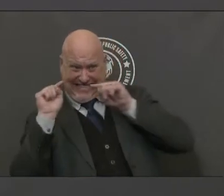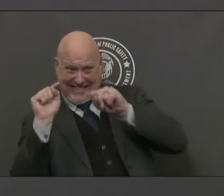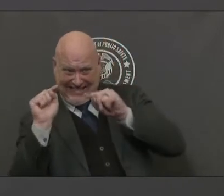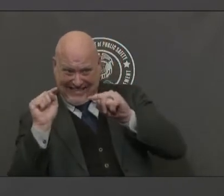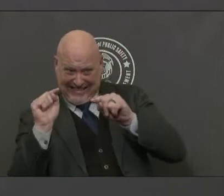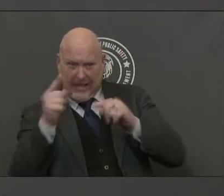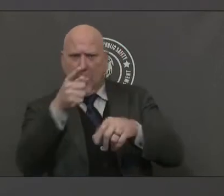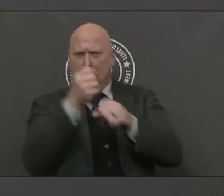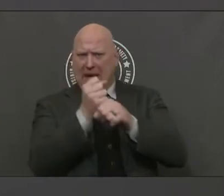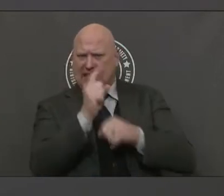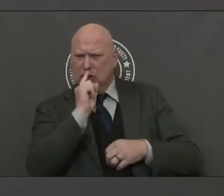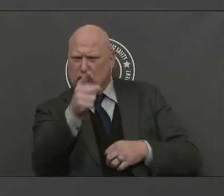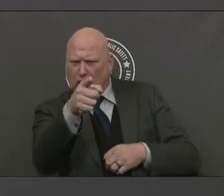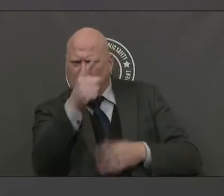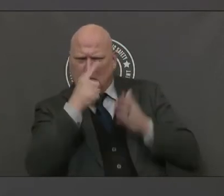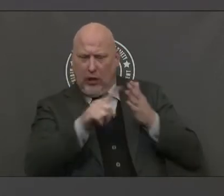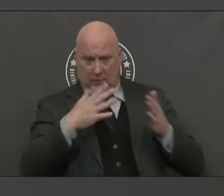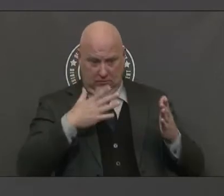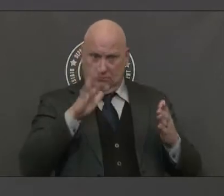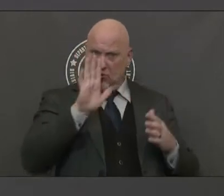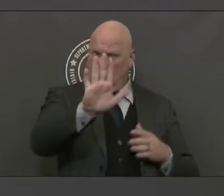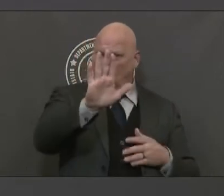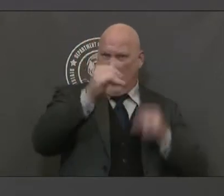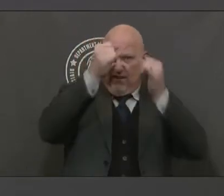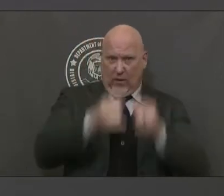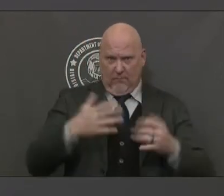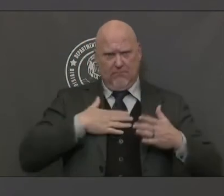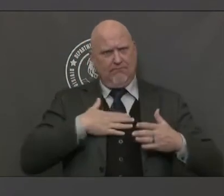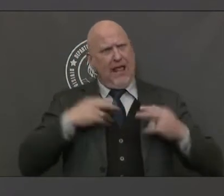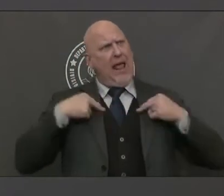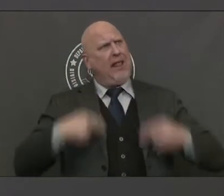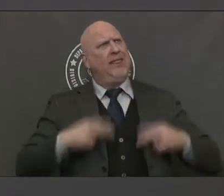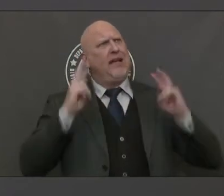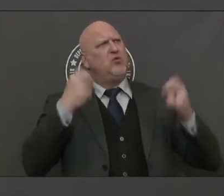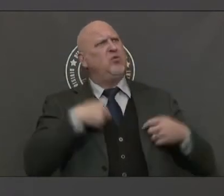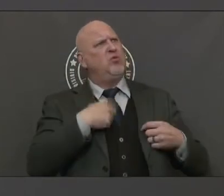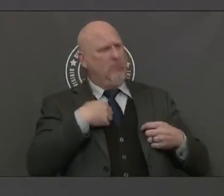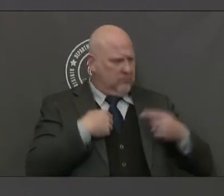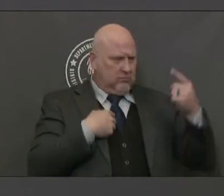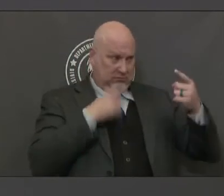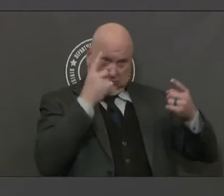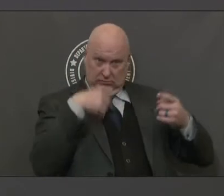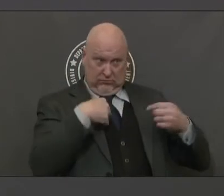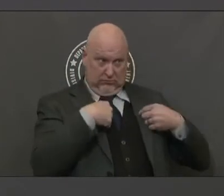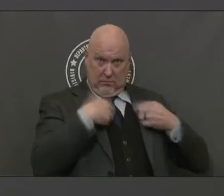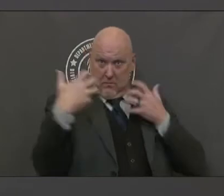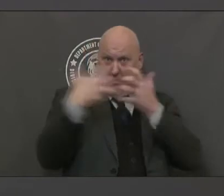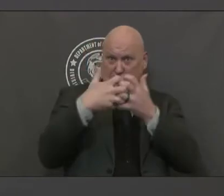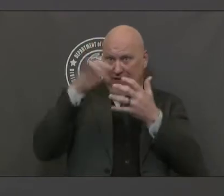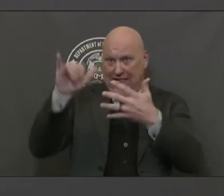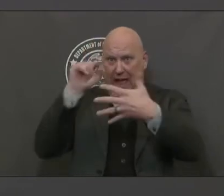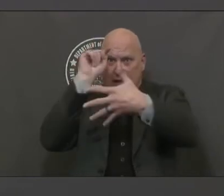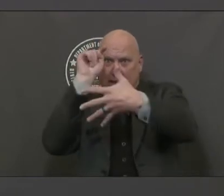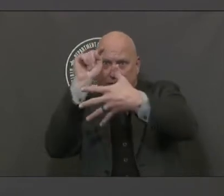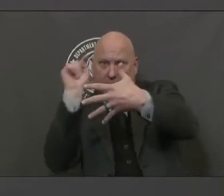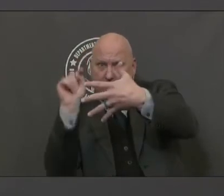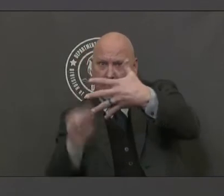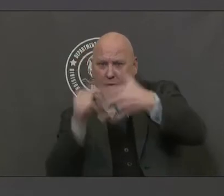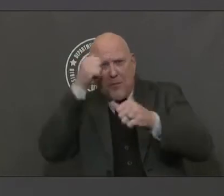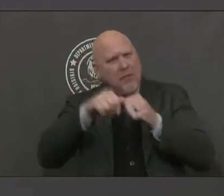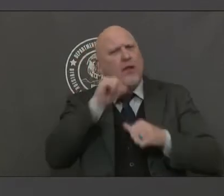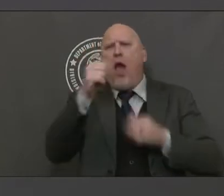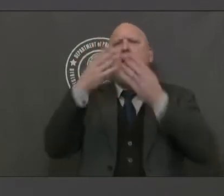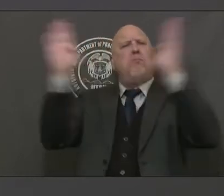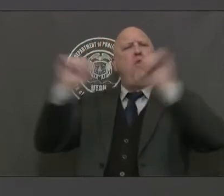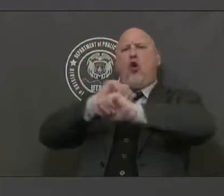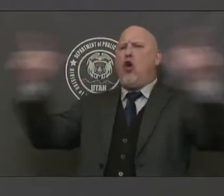are ages 16 to 18 and you have one of those underlying health conditions, please pay special